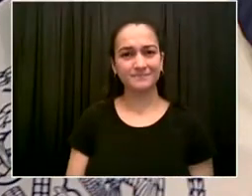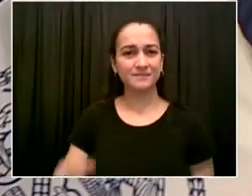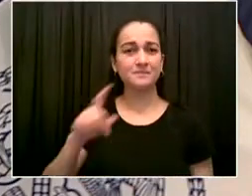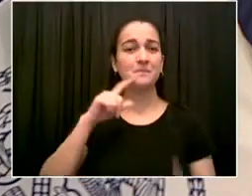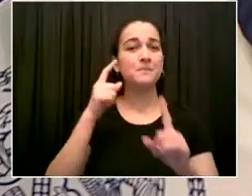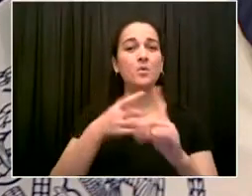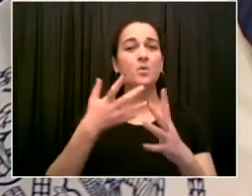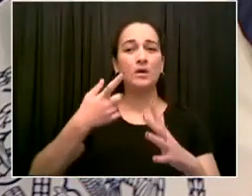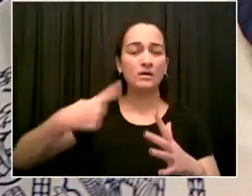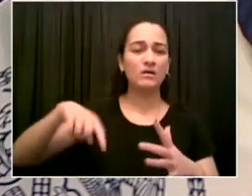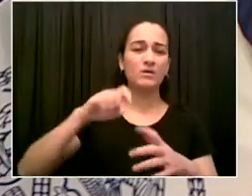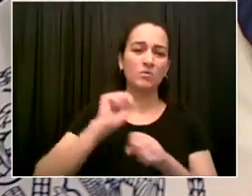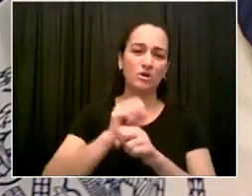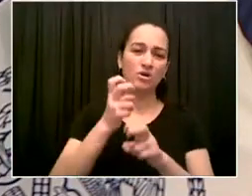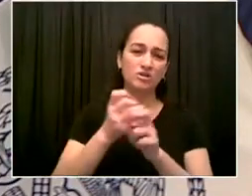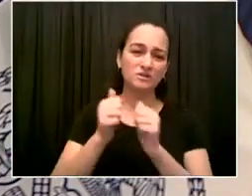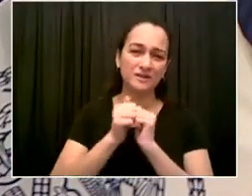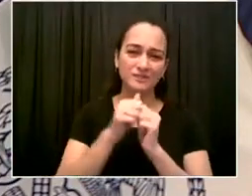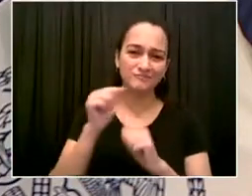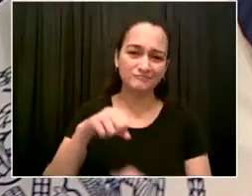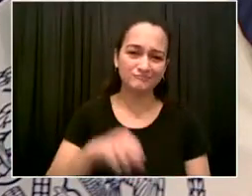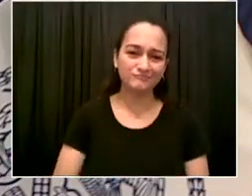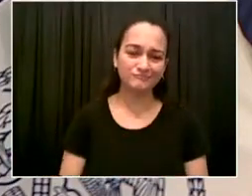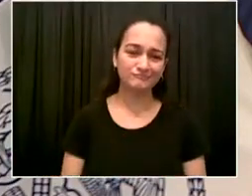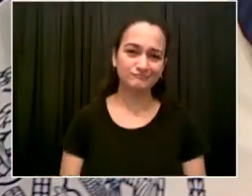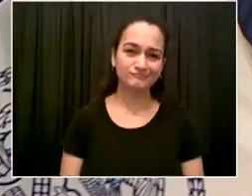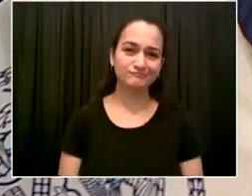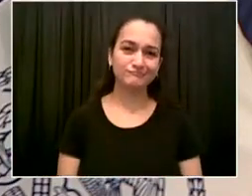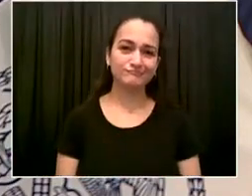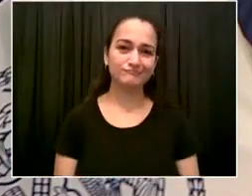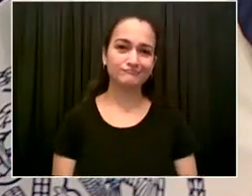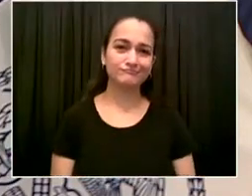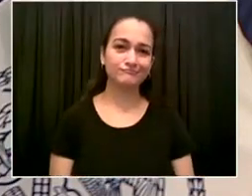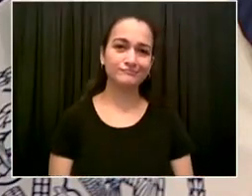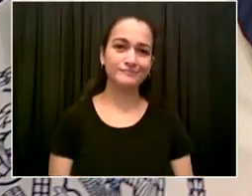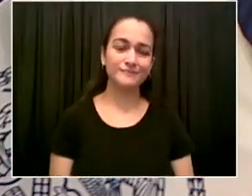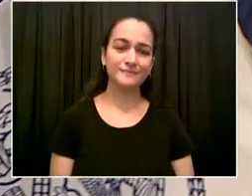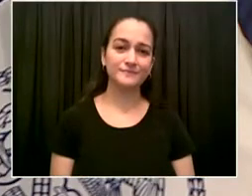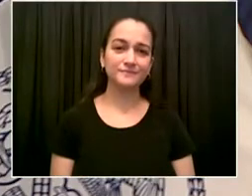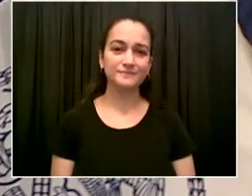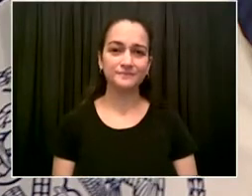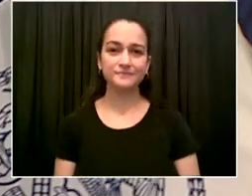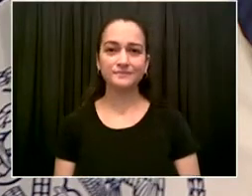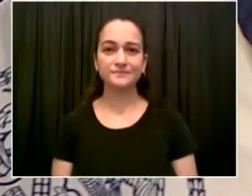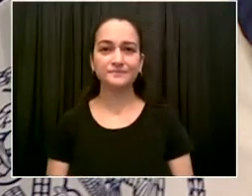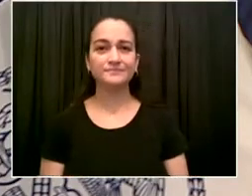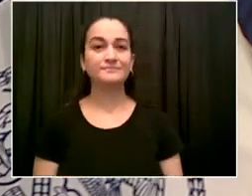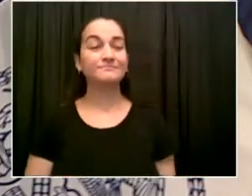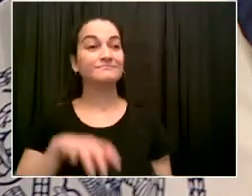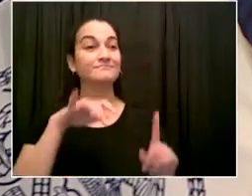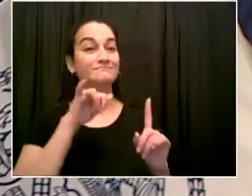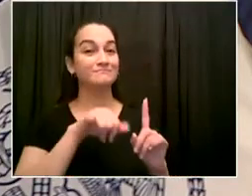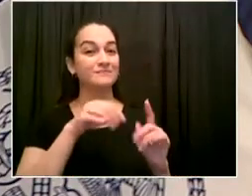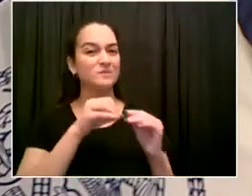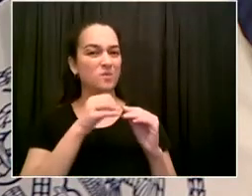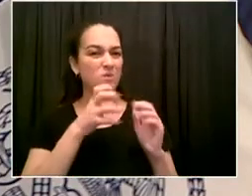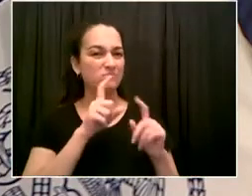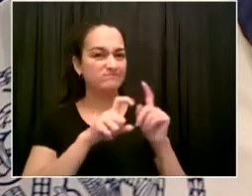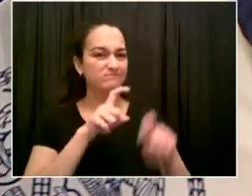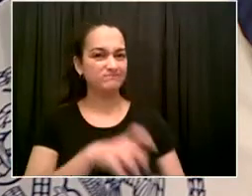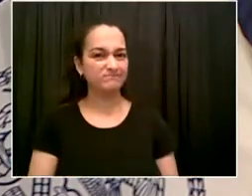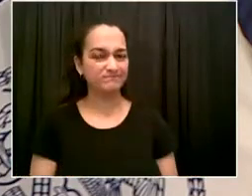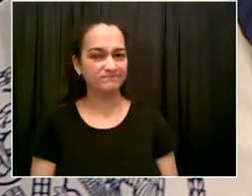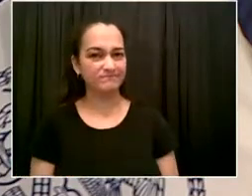Yeah, in terms of the question of coherence and guidance, we're into this for a long period of time now. The West Indian American Day